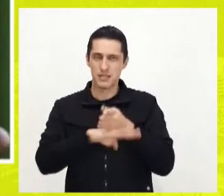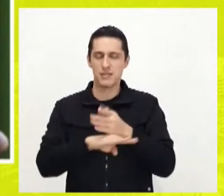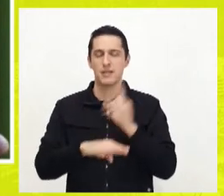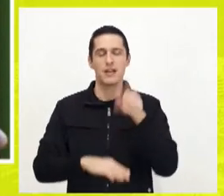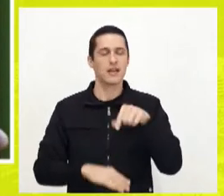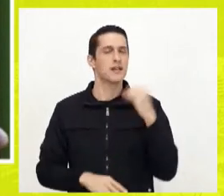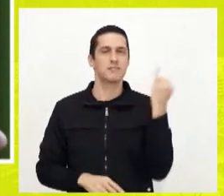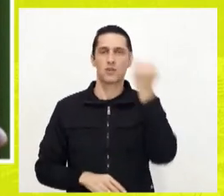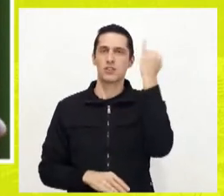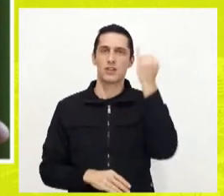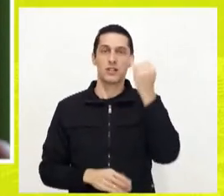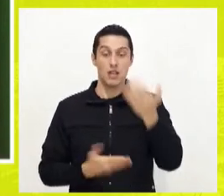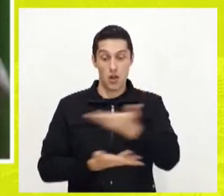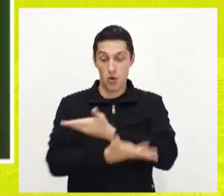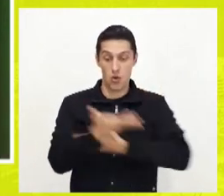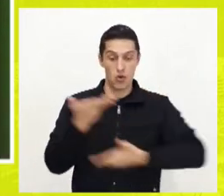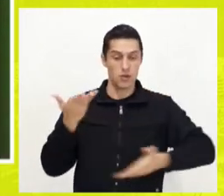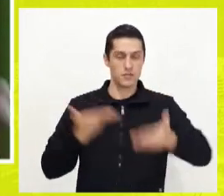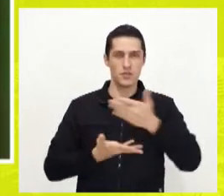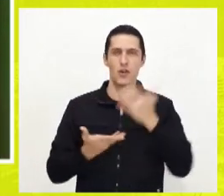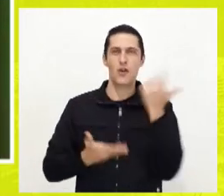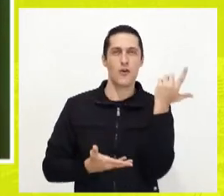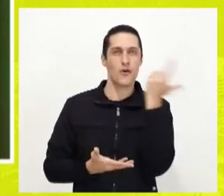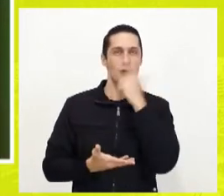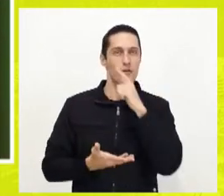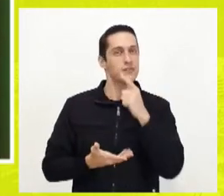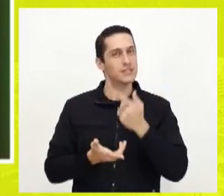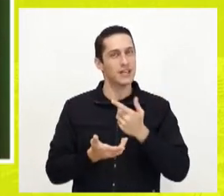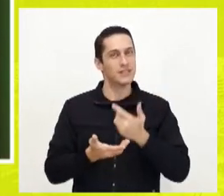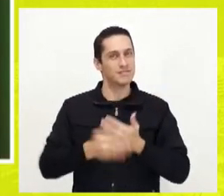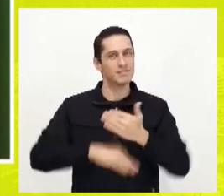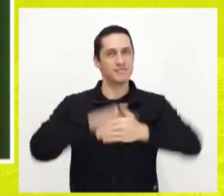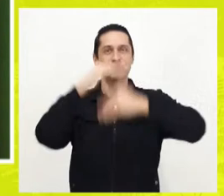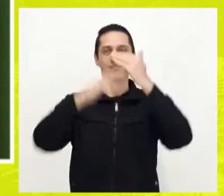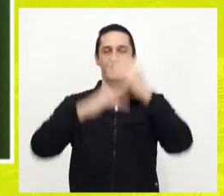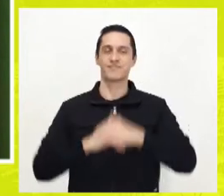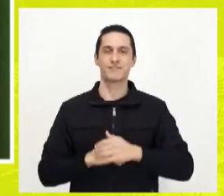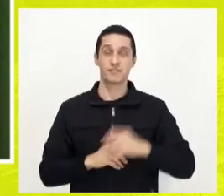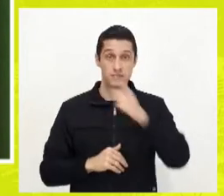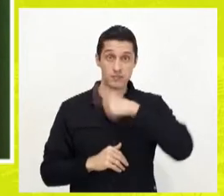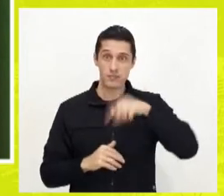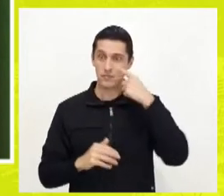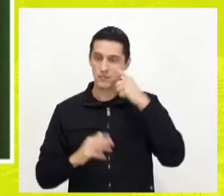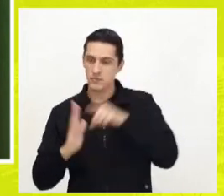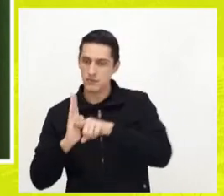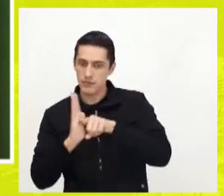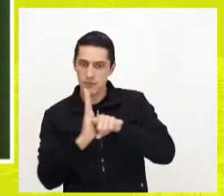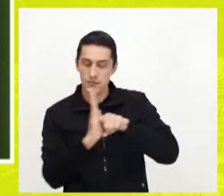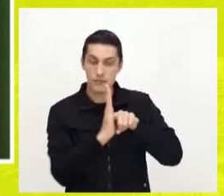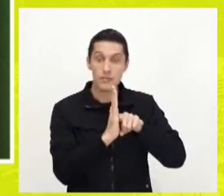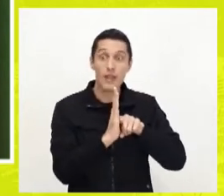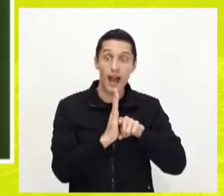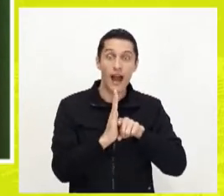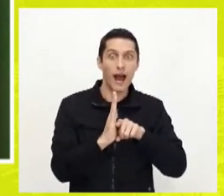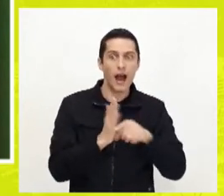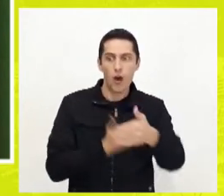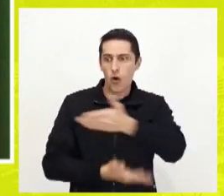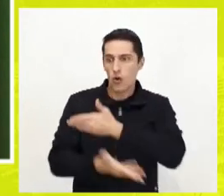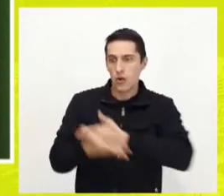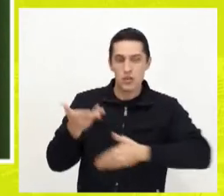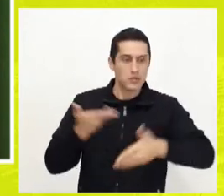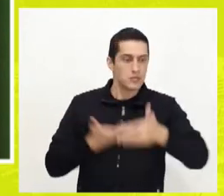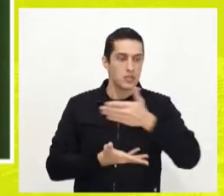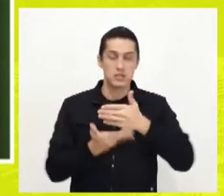key for a collaboration to be successful our analysis on the successful collaborations including